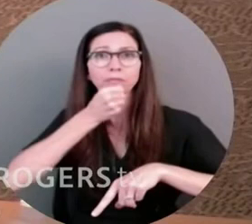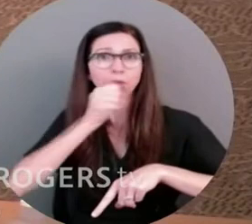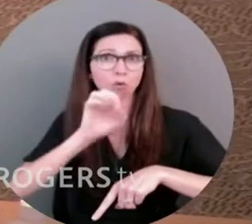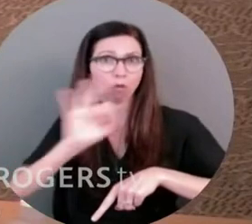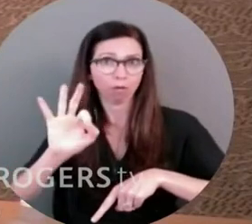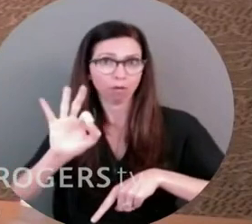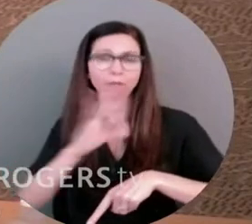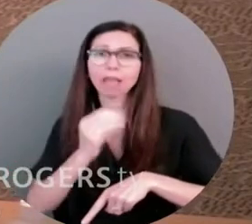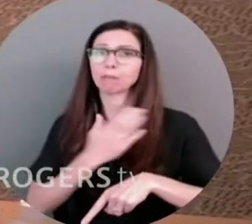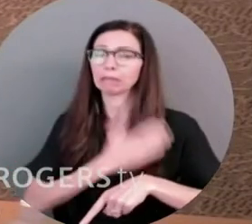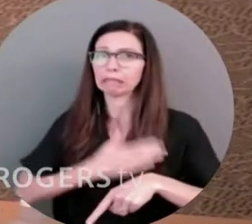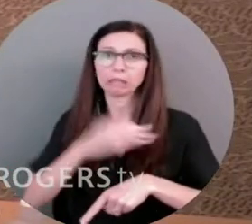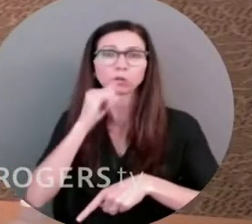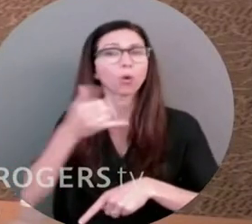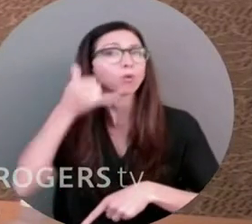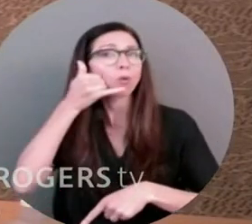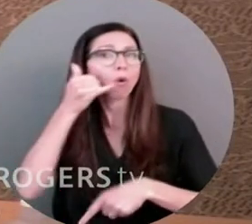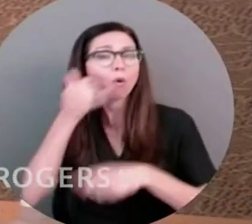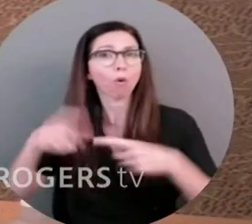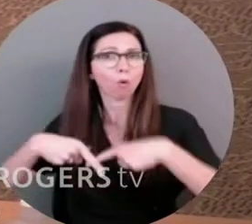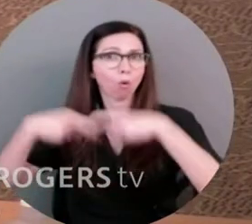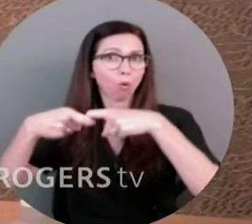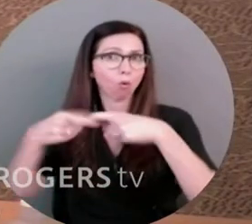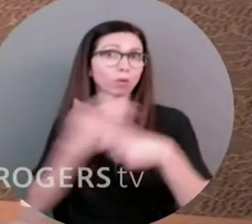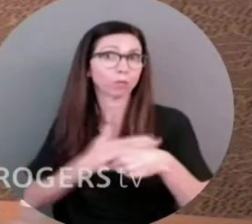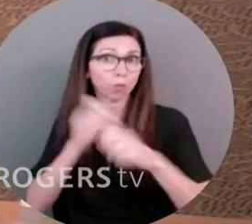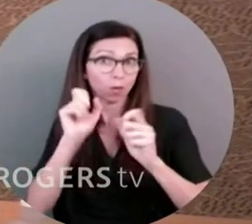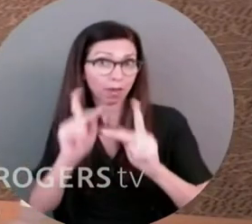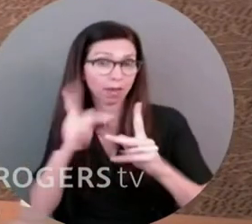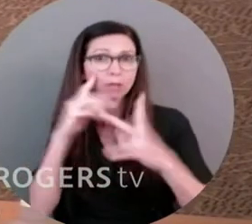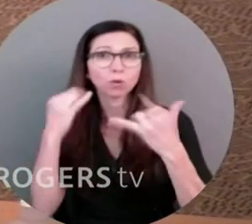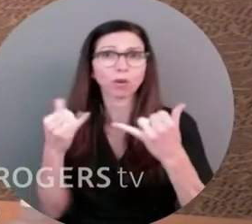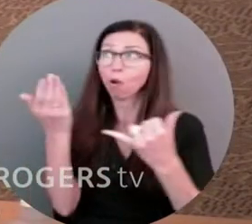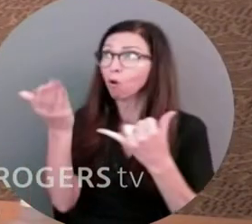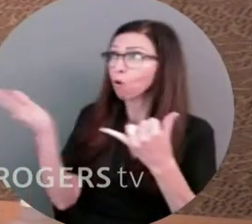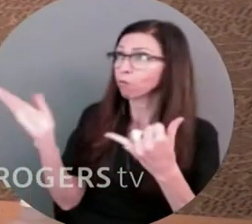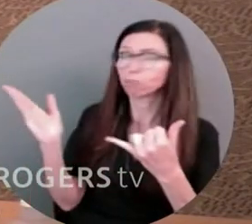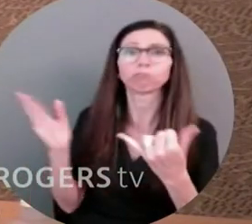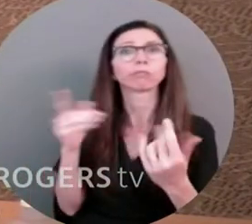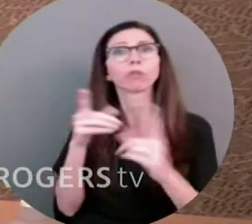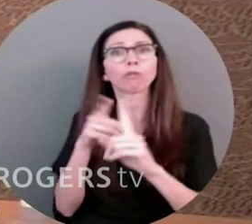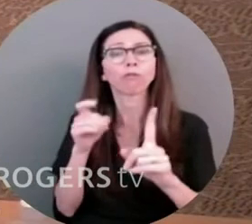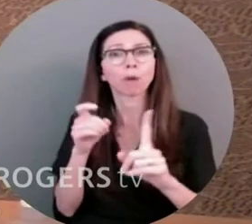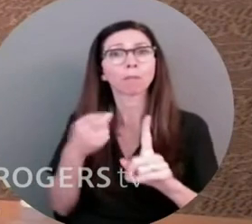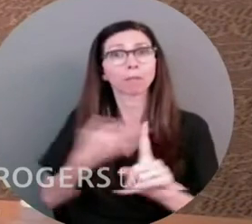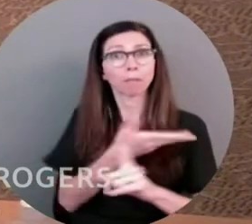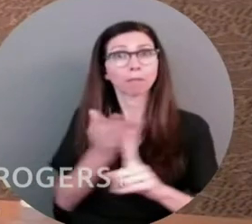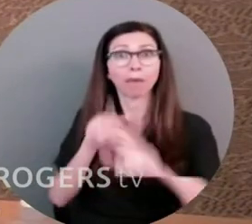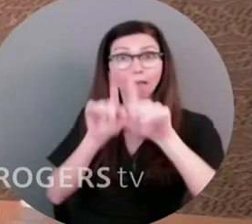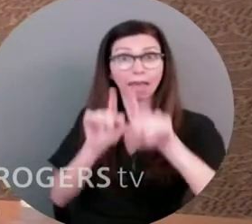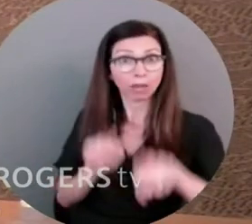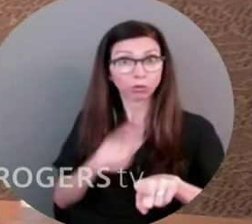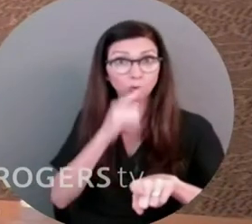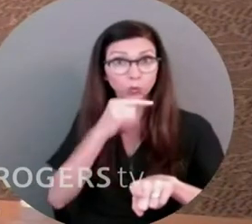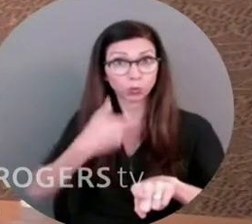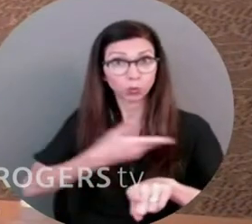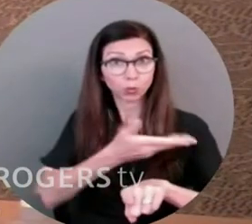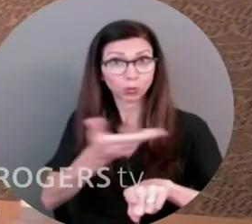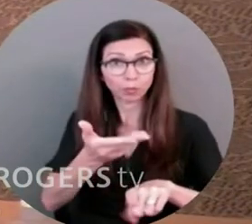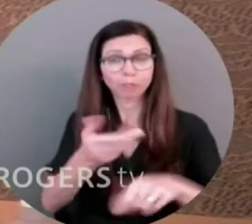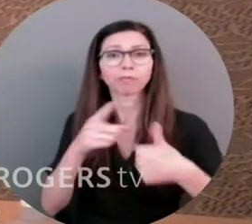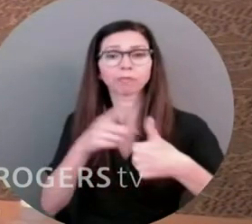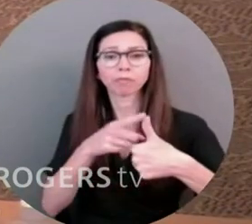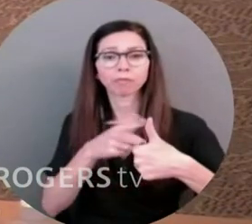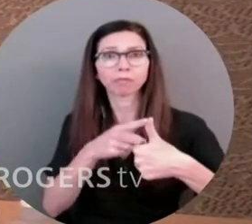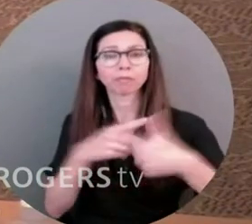hold. Available for questions from the media, we have, disponible pour répondre aux questions des médias, nous accueillons Mayor